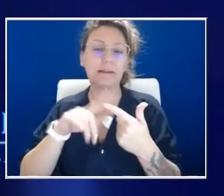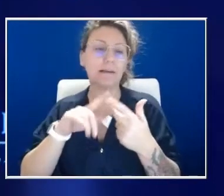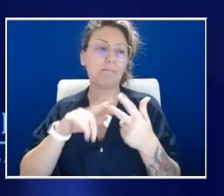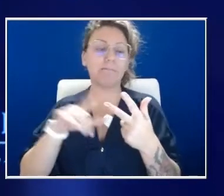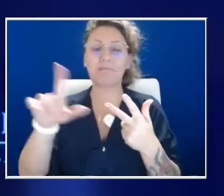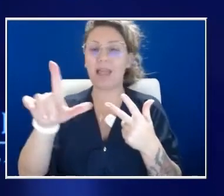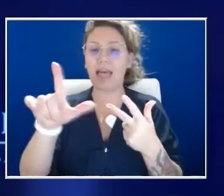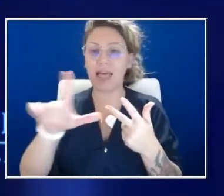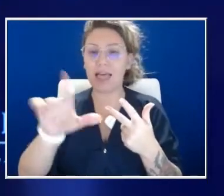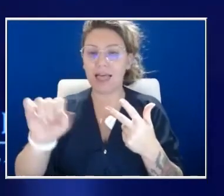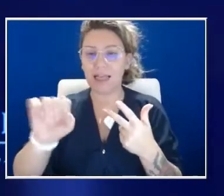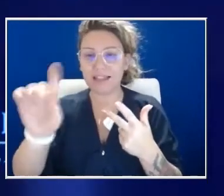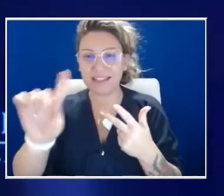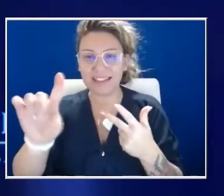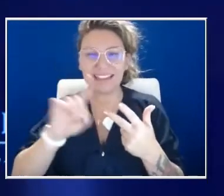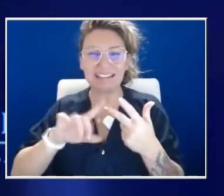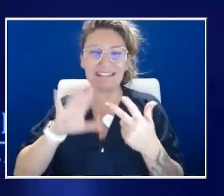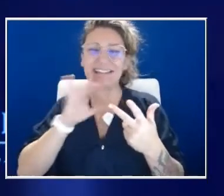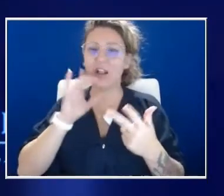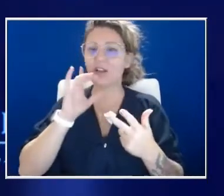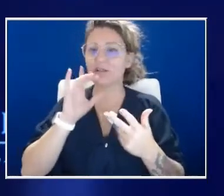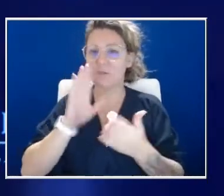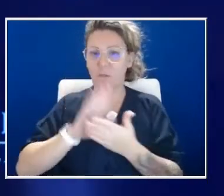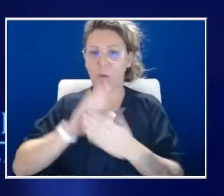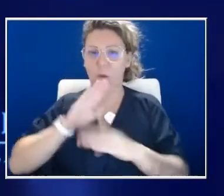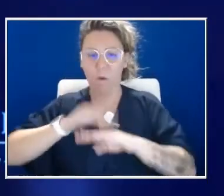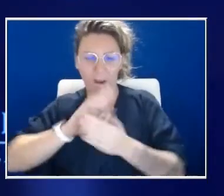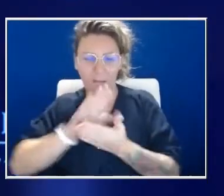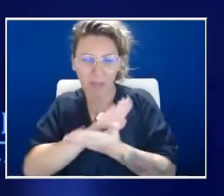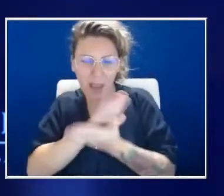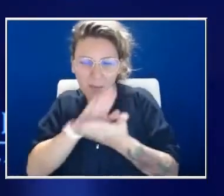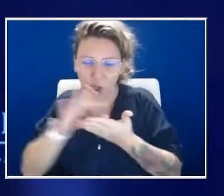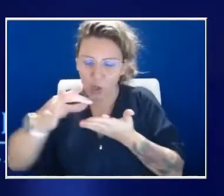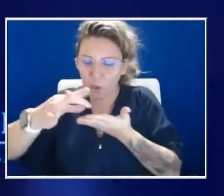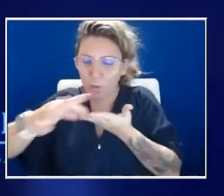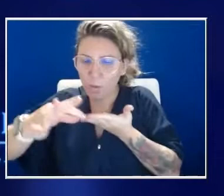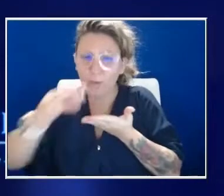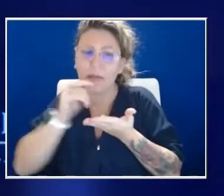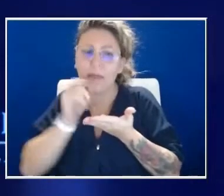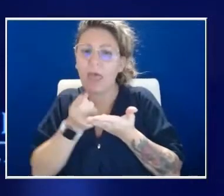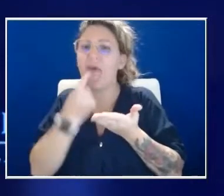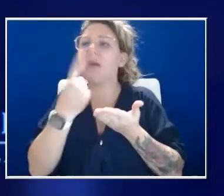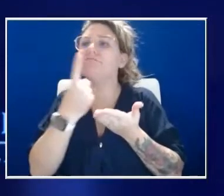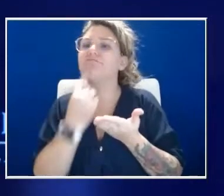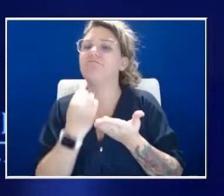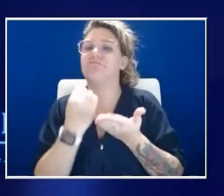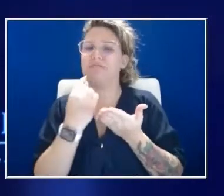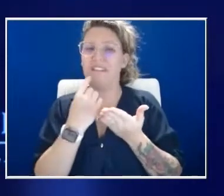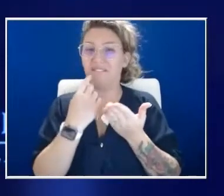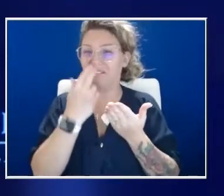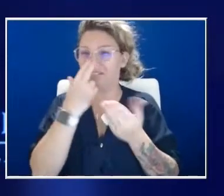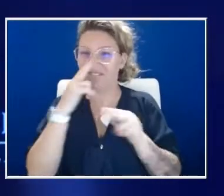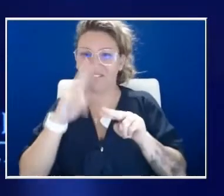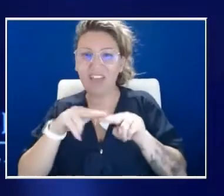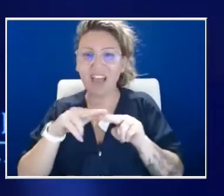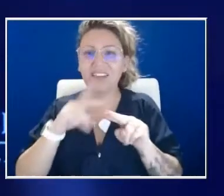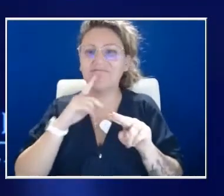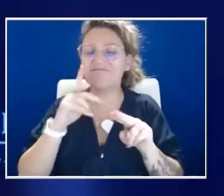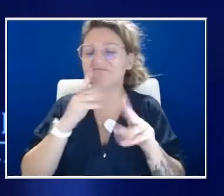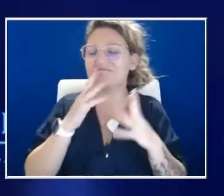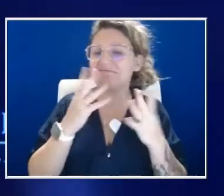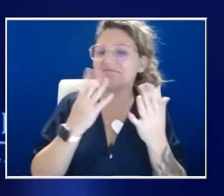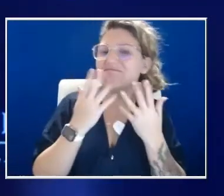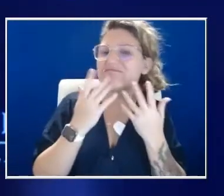this paper, and they'll put them on their tongue, and they have really colorful, fun faces. Spice and K2 is often sold in these really